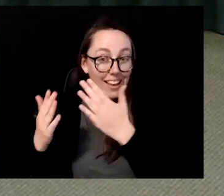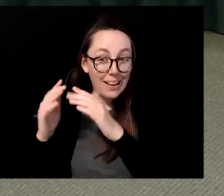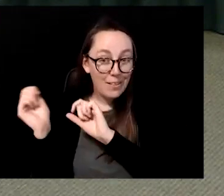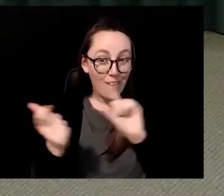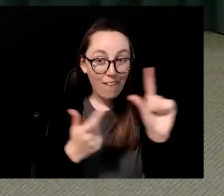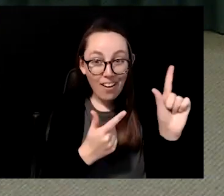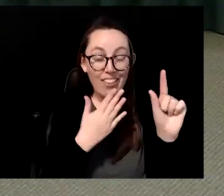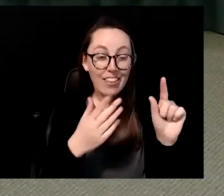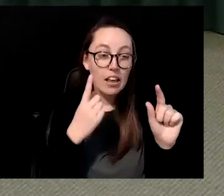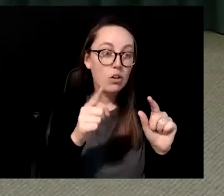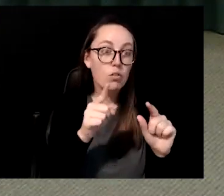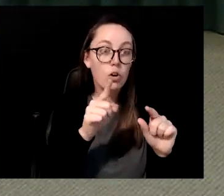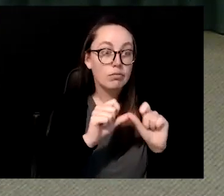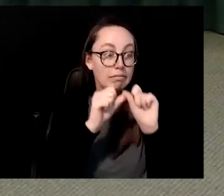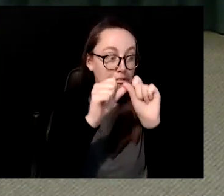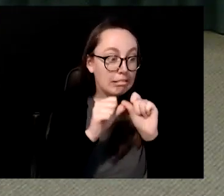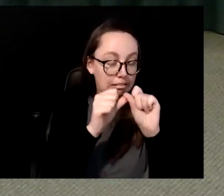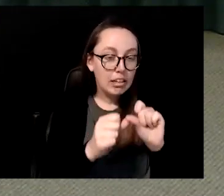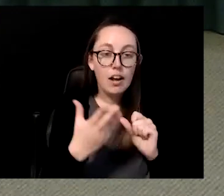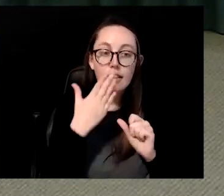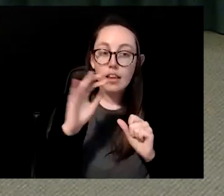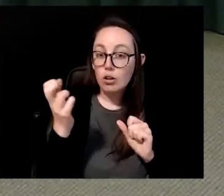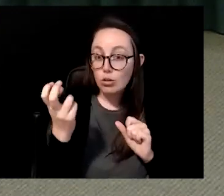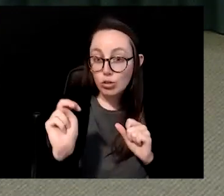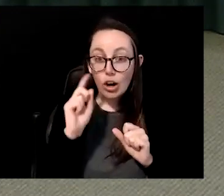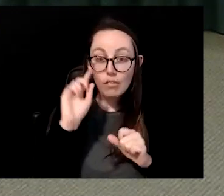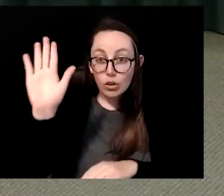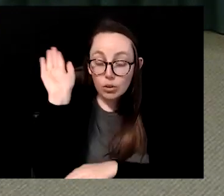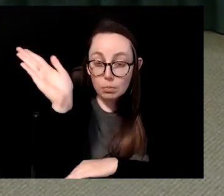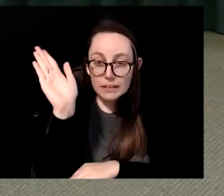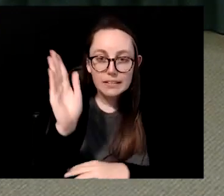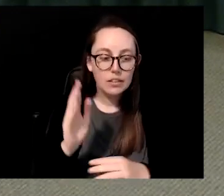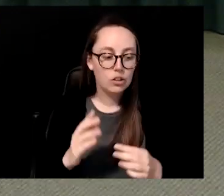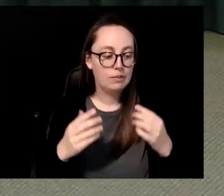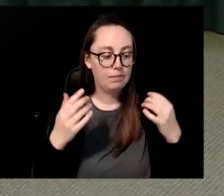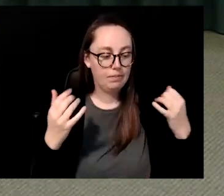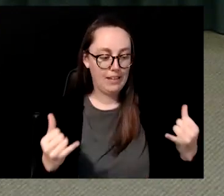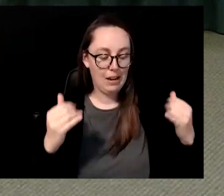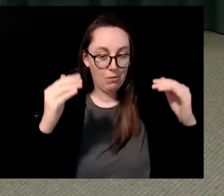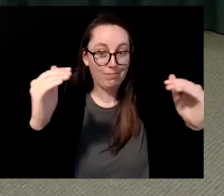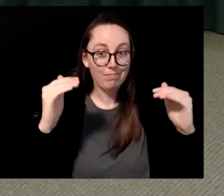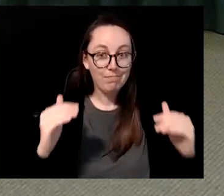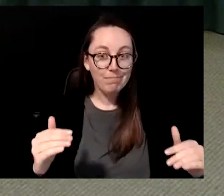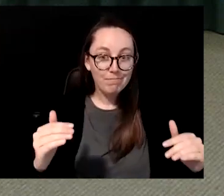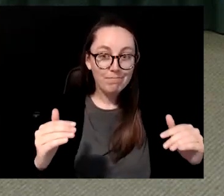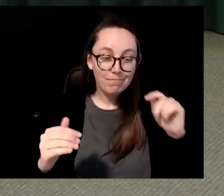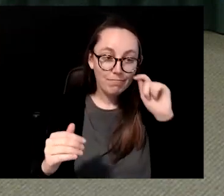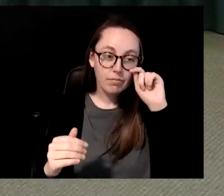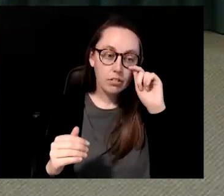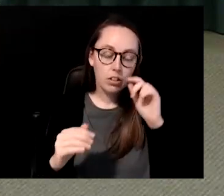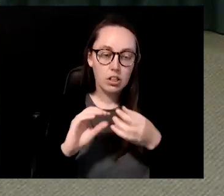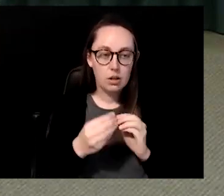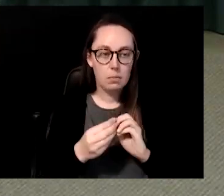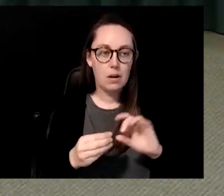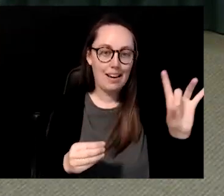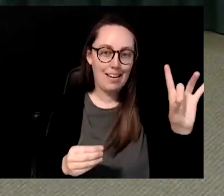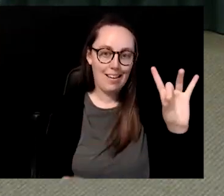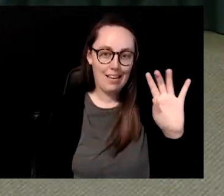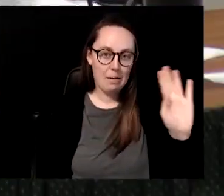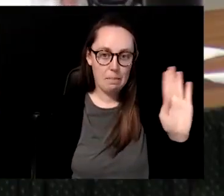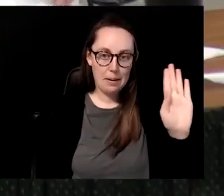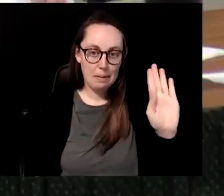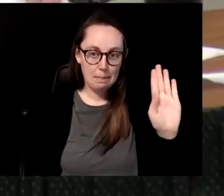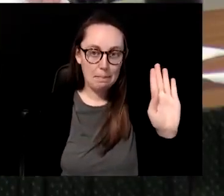with us uh and we're going into John thank you for that presentation we're gonna move on to agenda item eight B which is